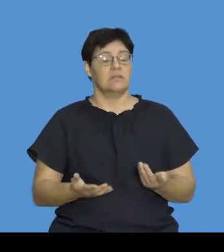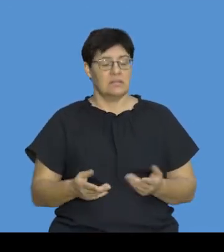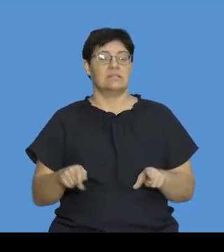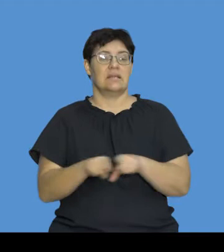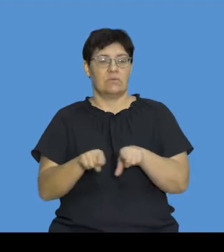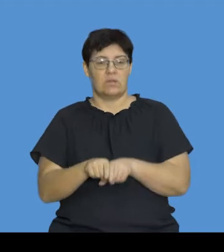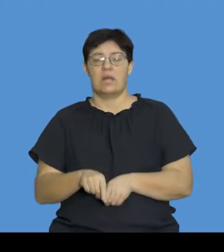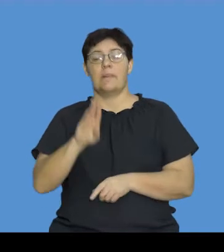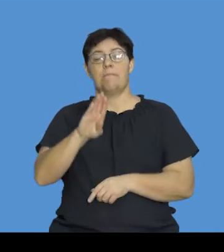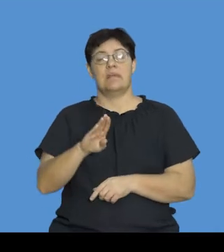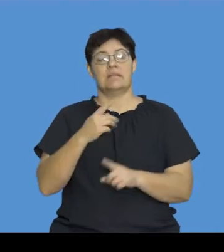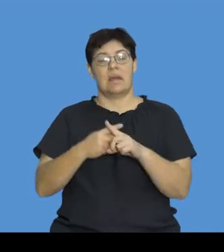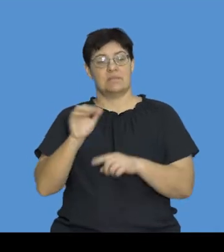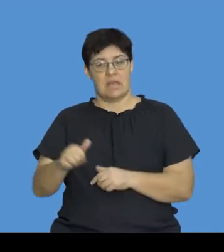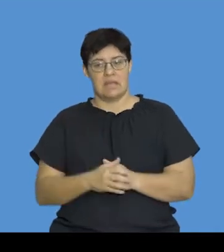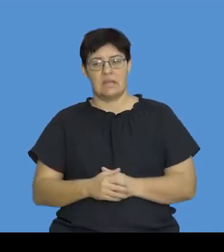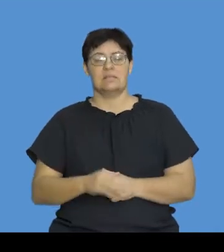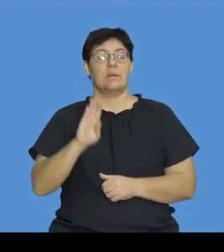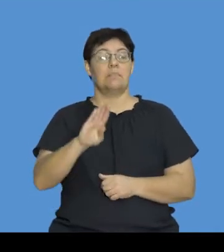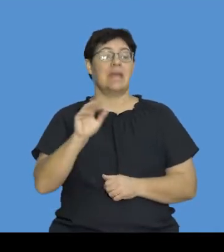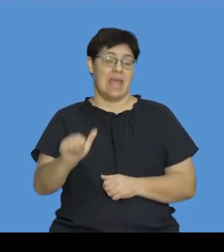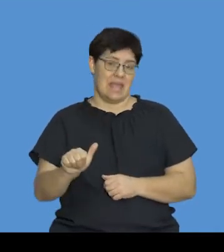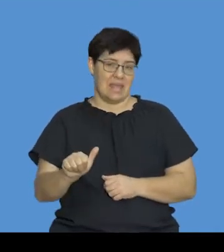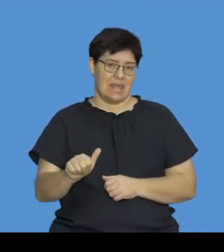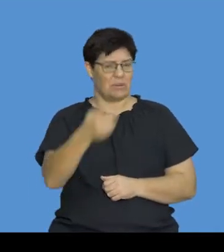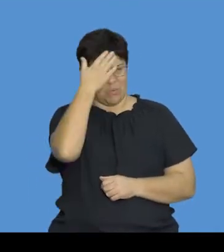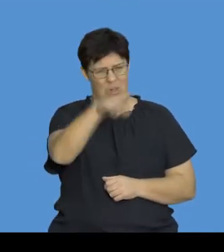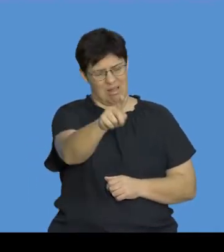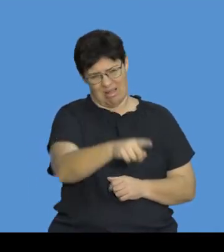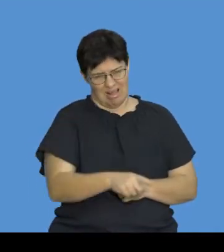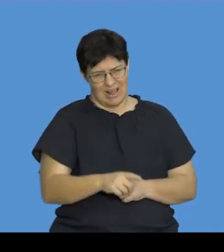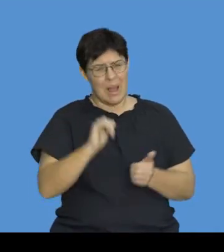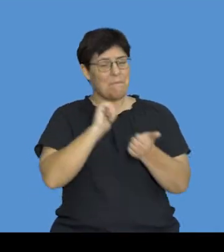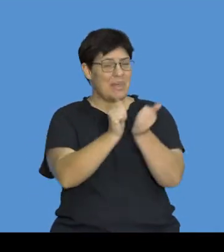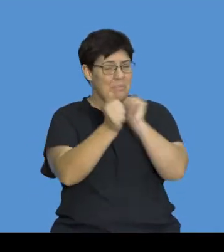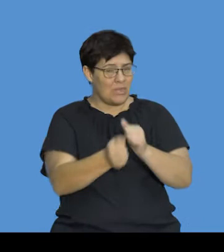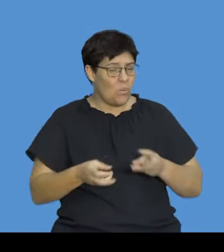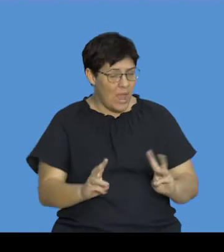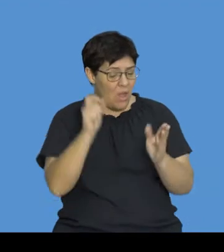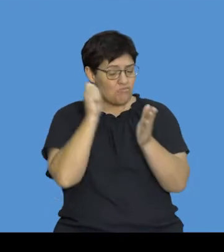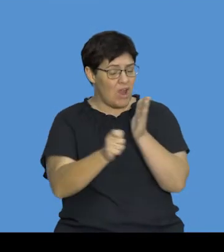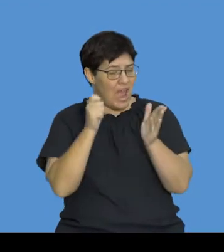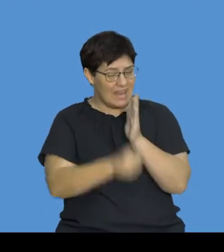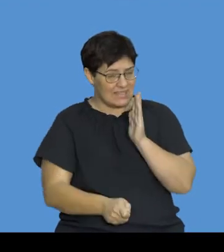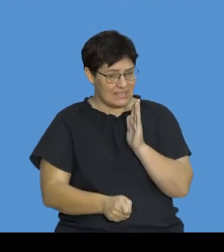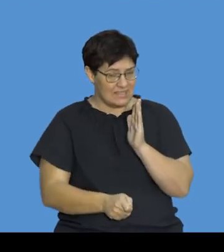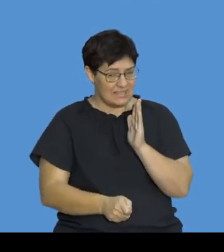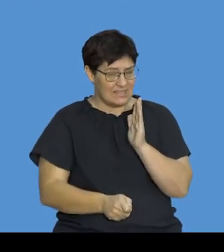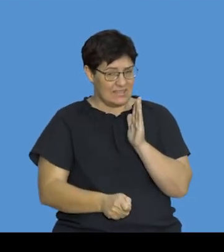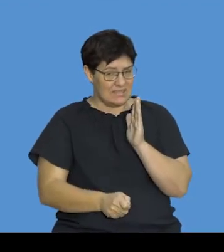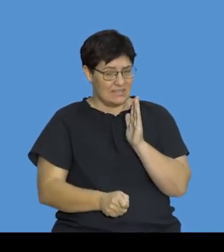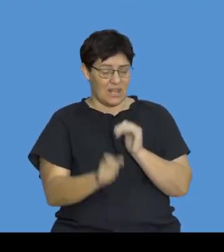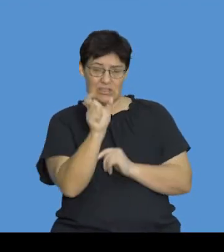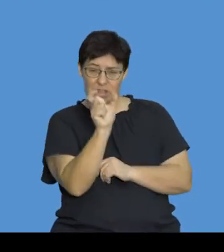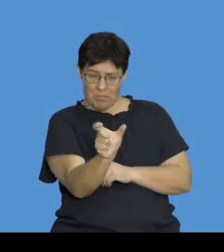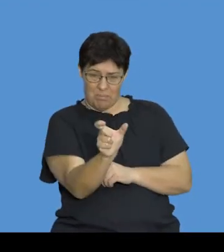B multiplied by A is BA. But you know that mathematically, if I'm writing a term